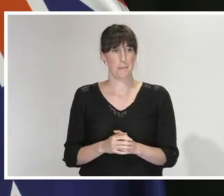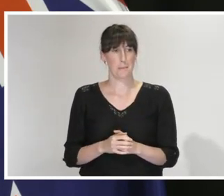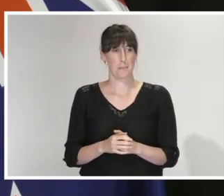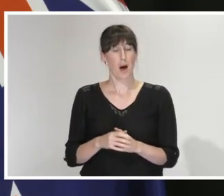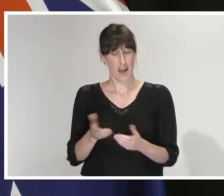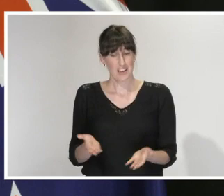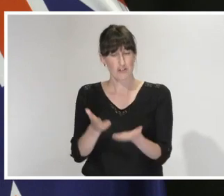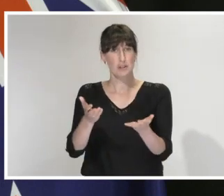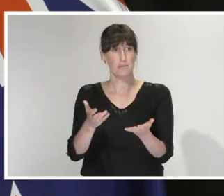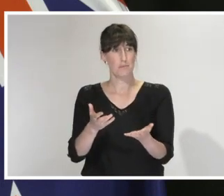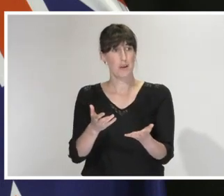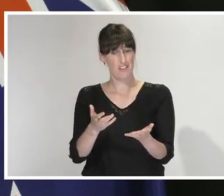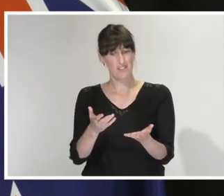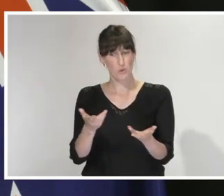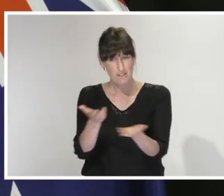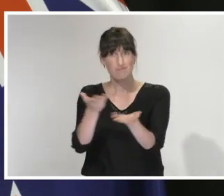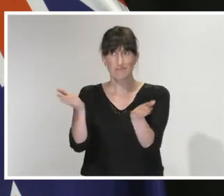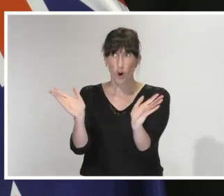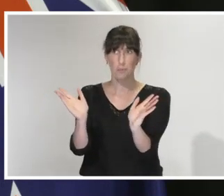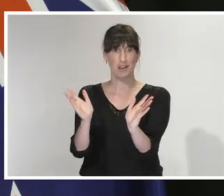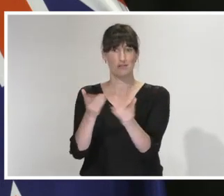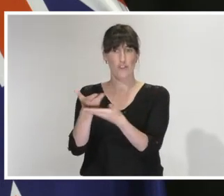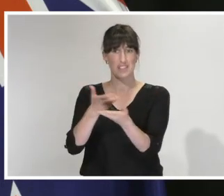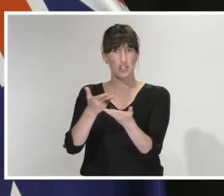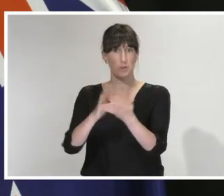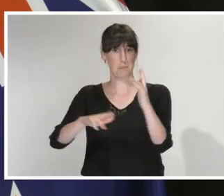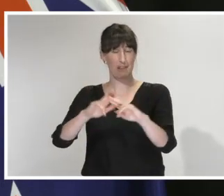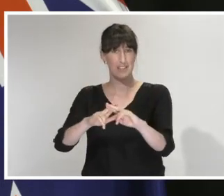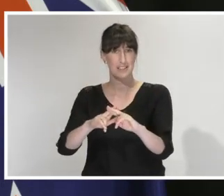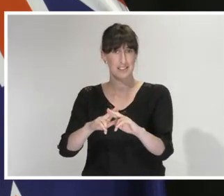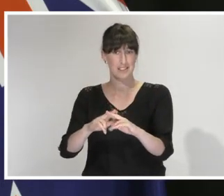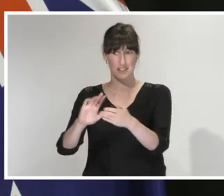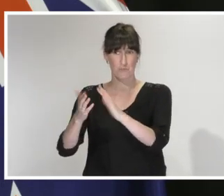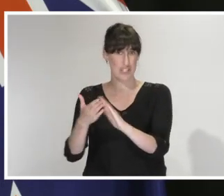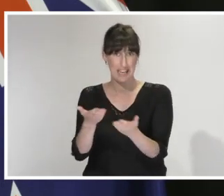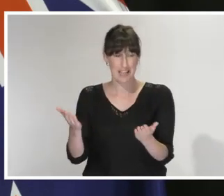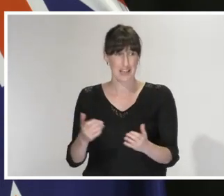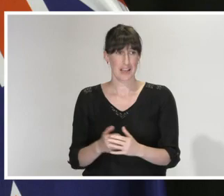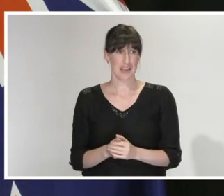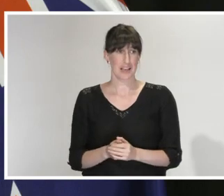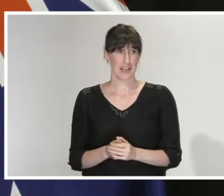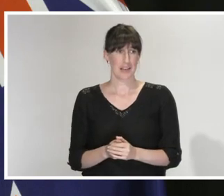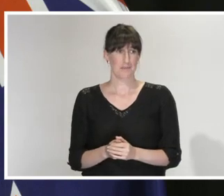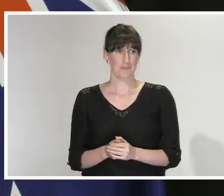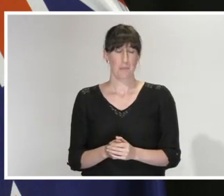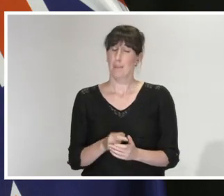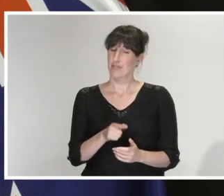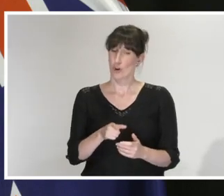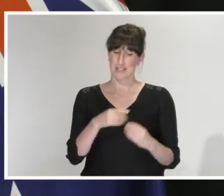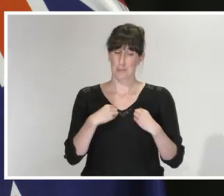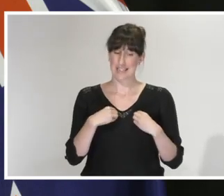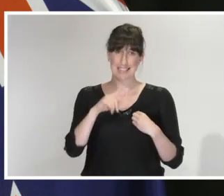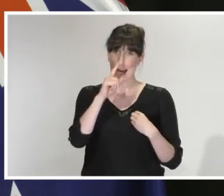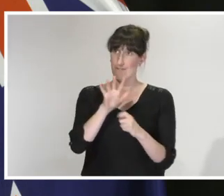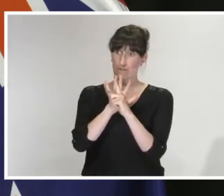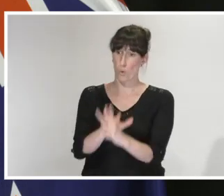open and honest conversations with their parent communities about that. But I wouldn't expect that they certainly can't compel parents to continue to pay